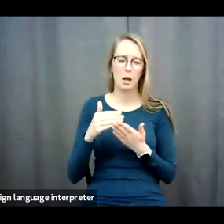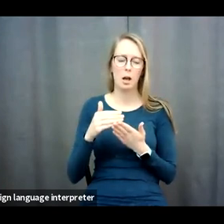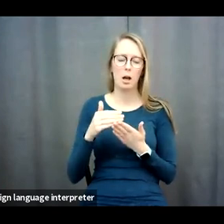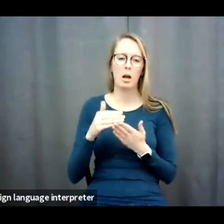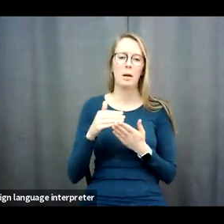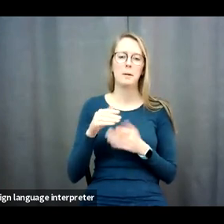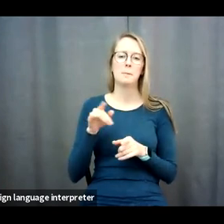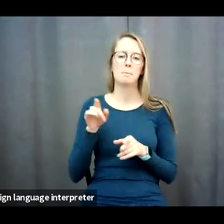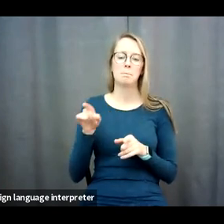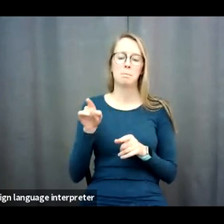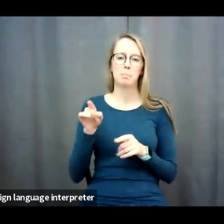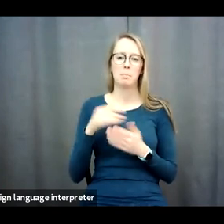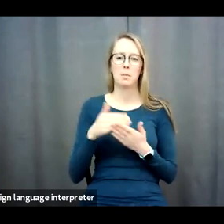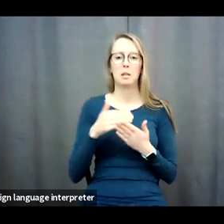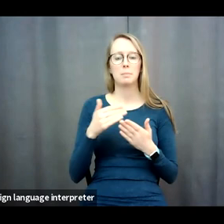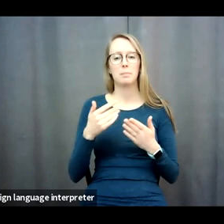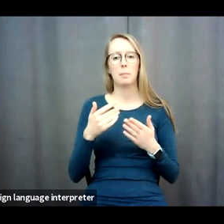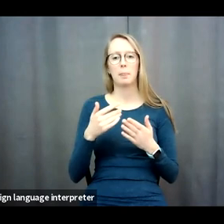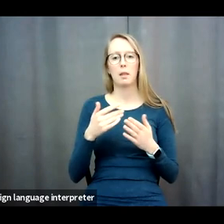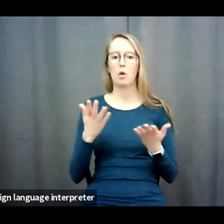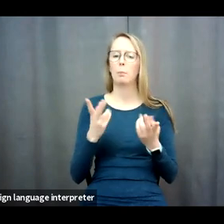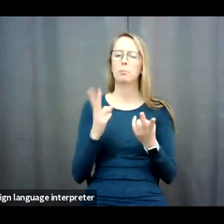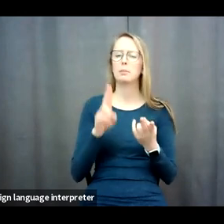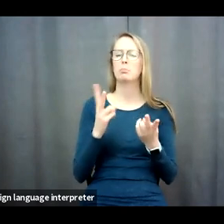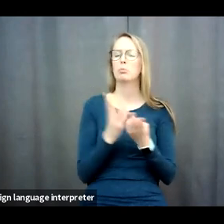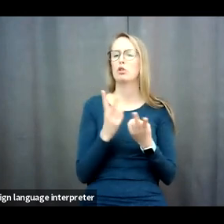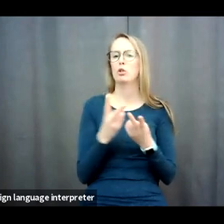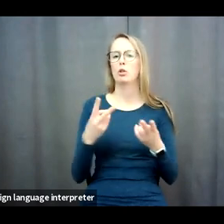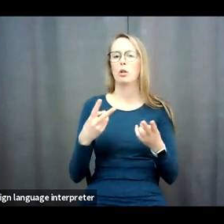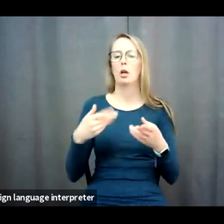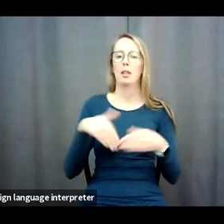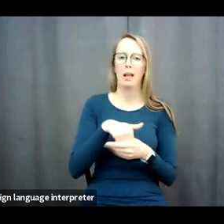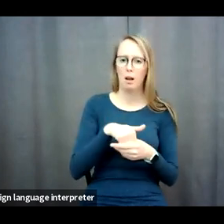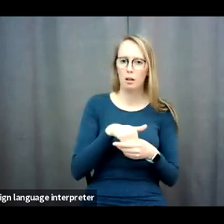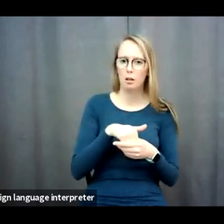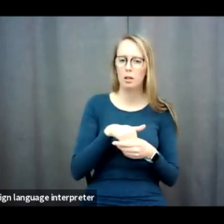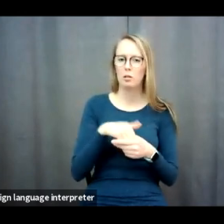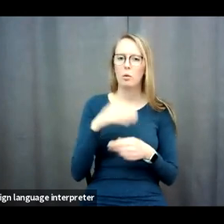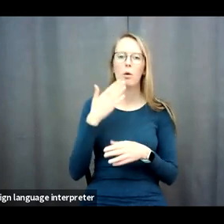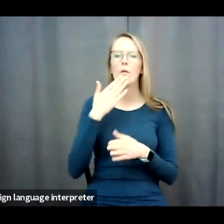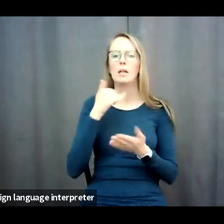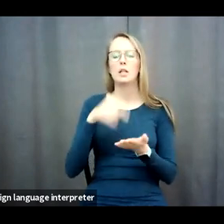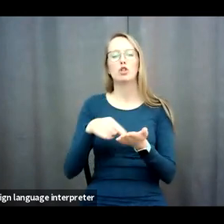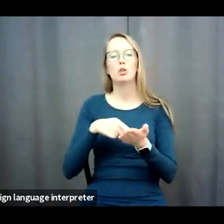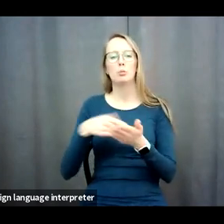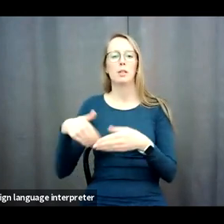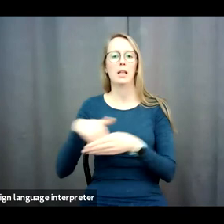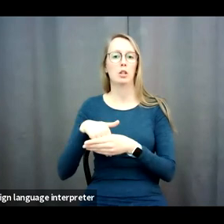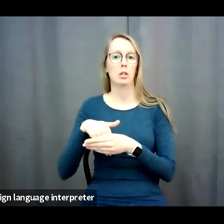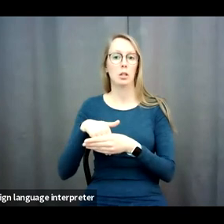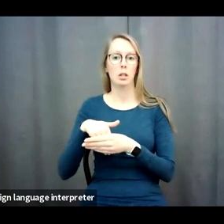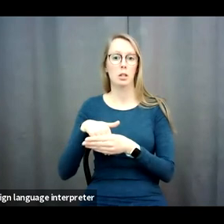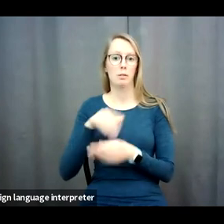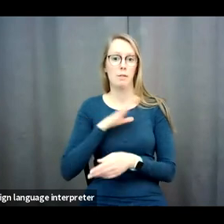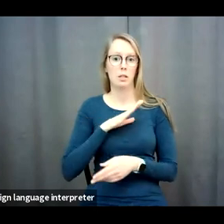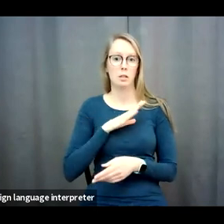about what participation means. What are the types of participation that are